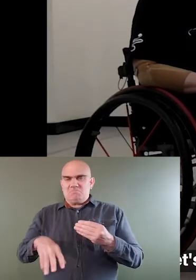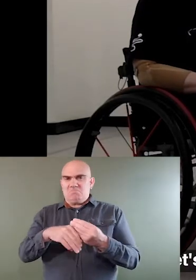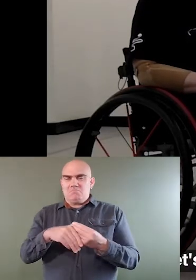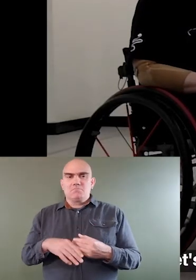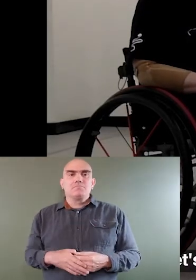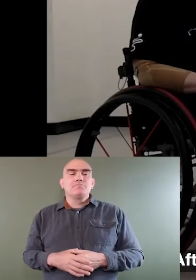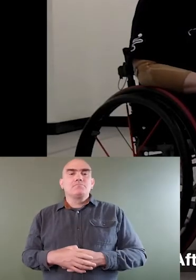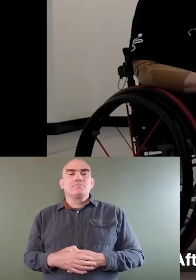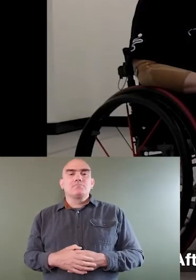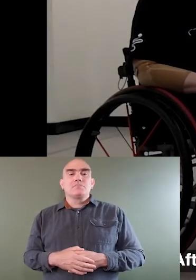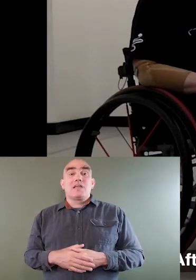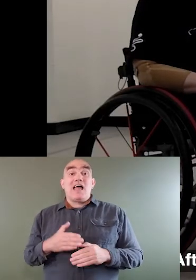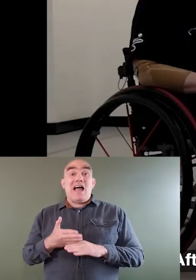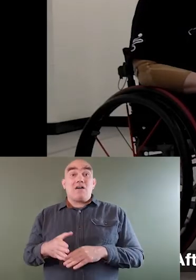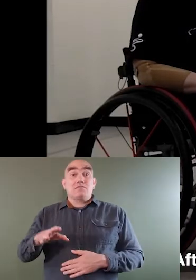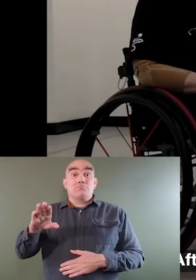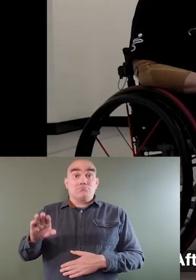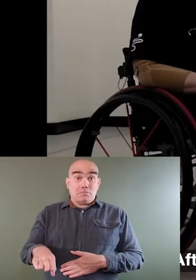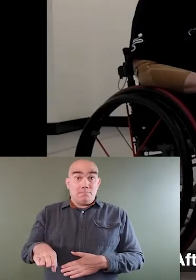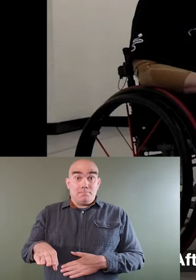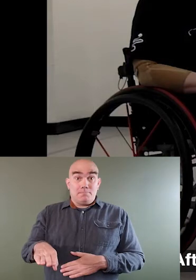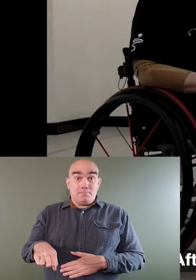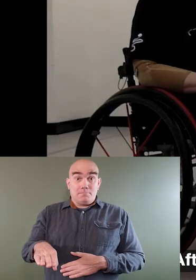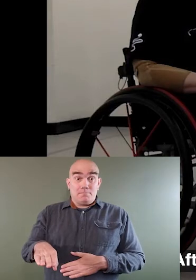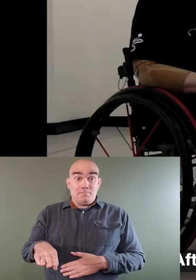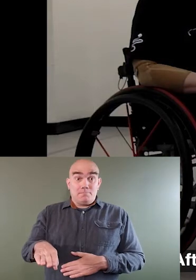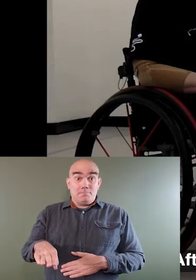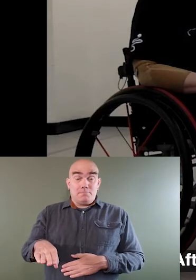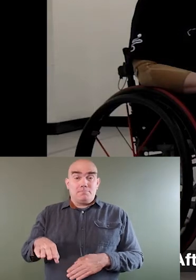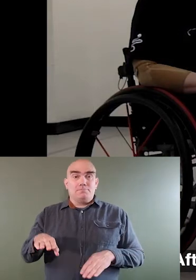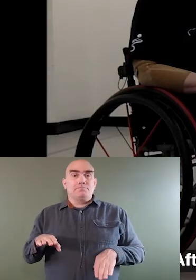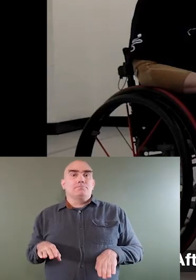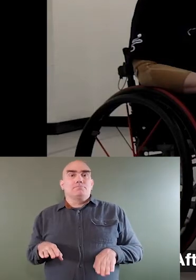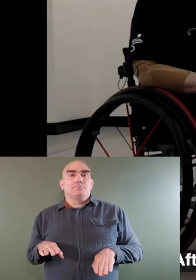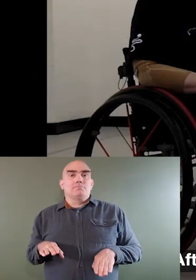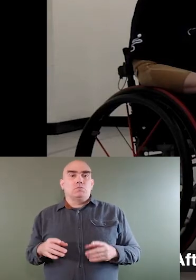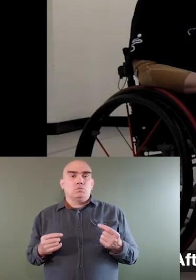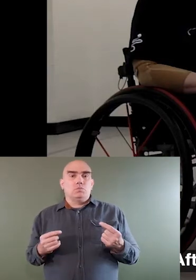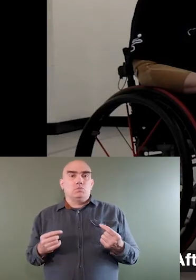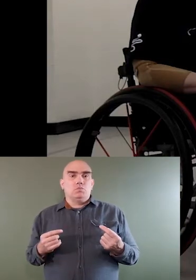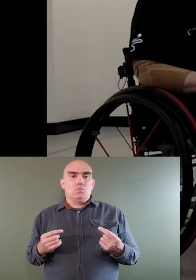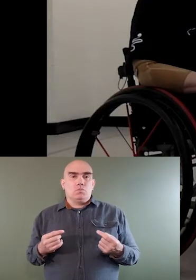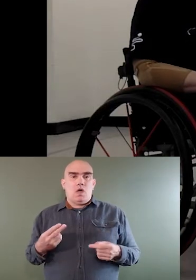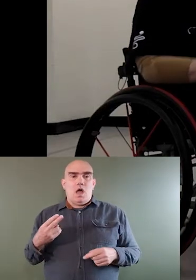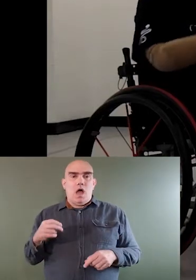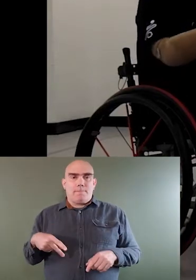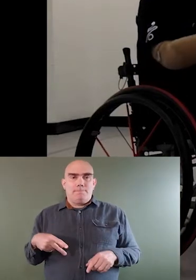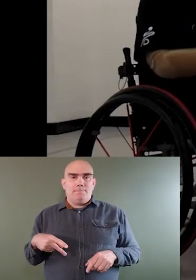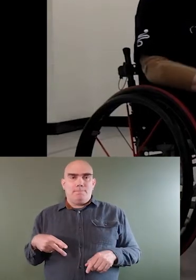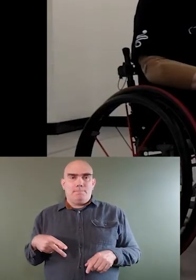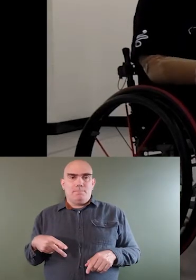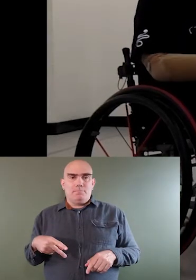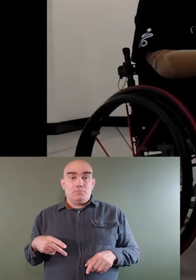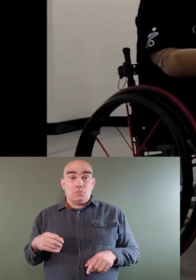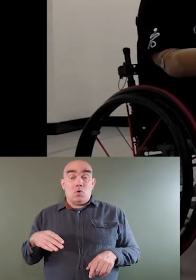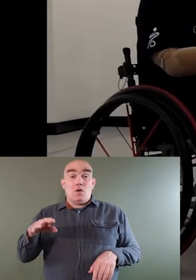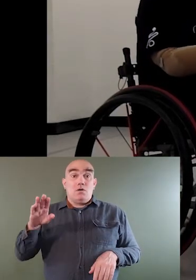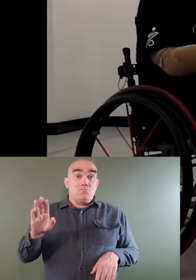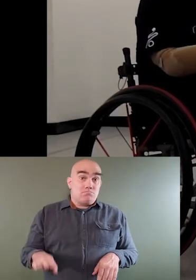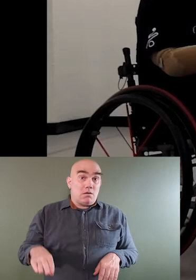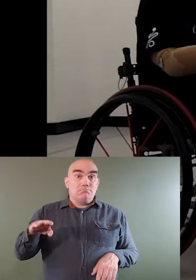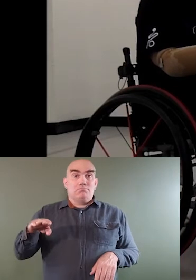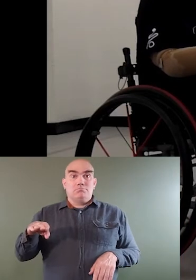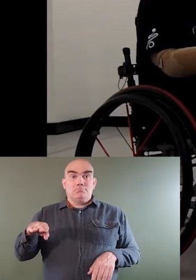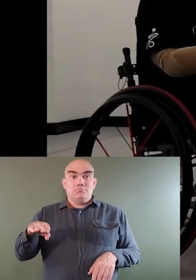on. After a stomp, we're going to do a hop. You notice how our right limb